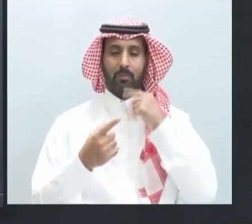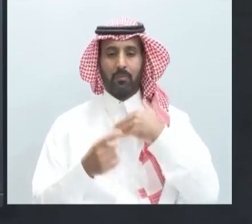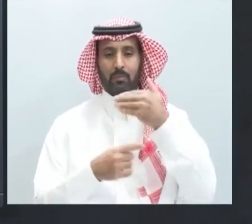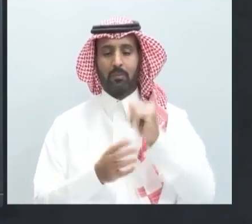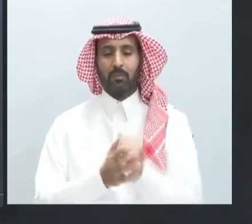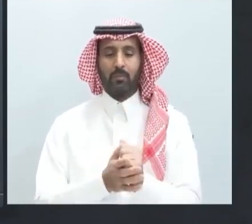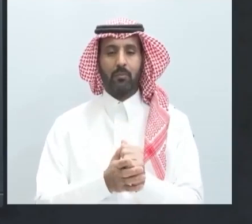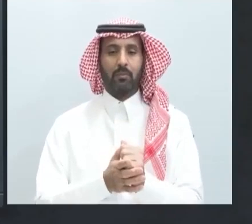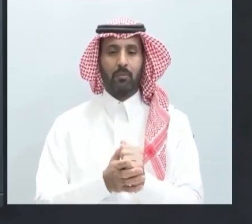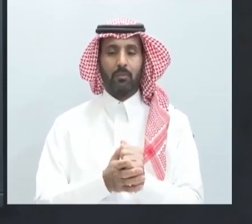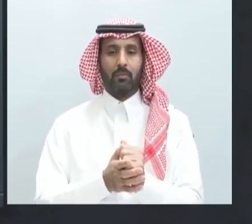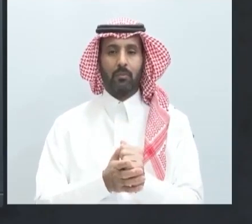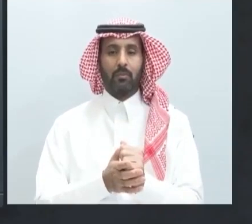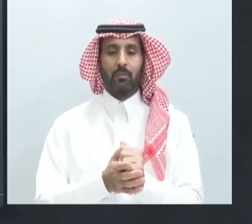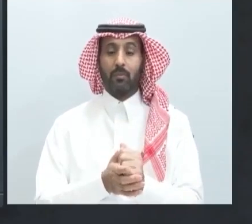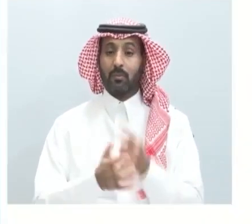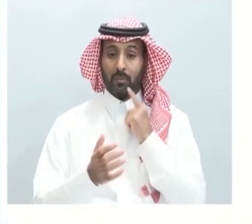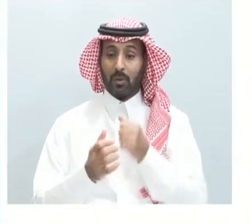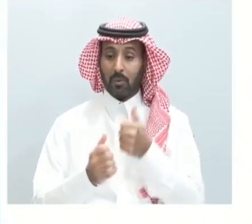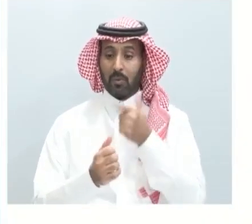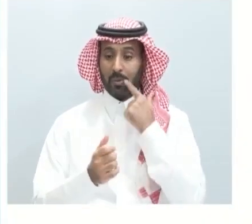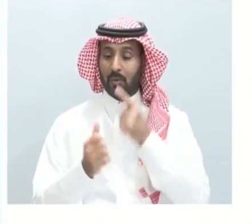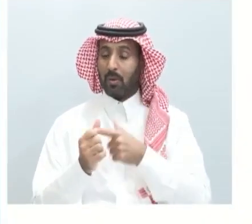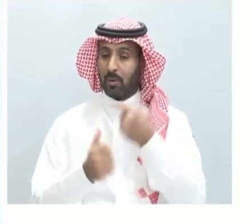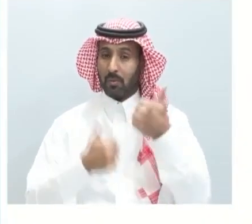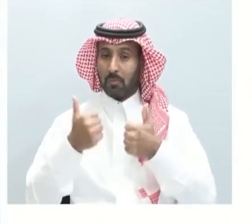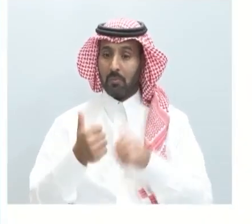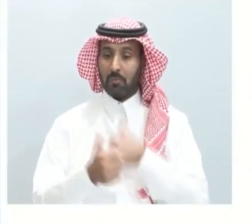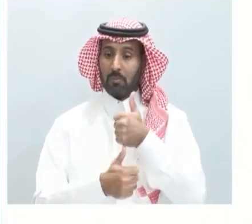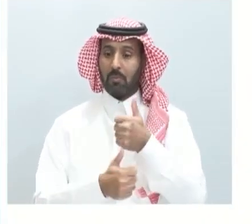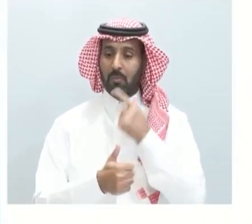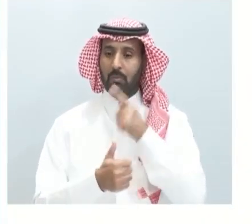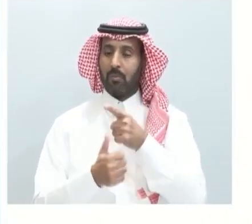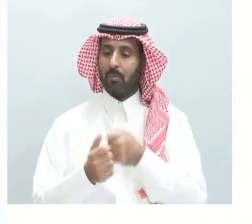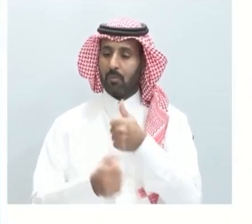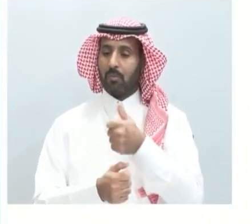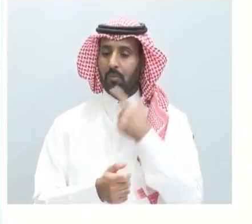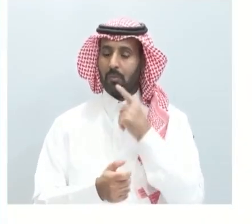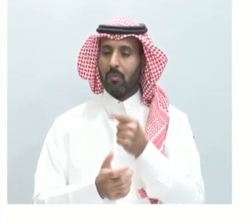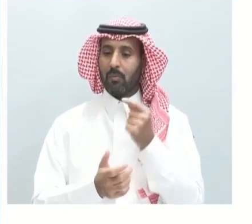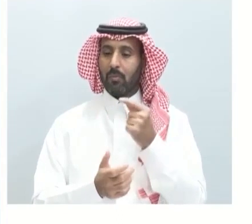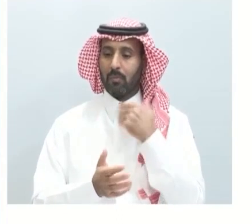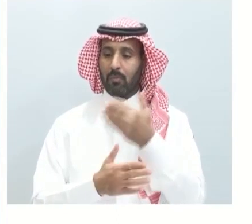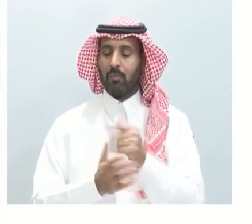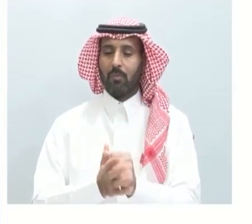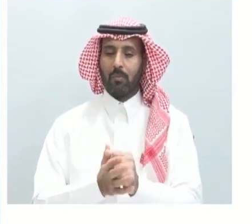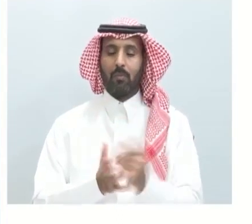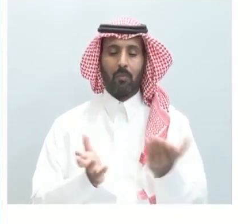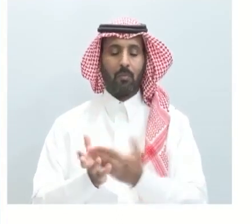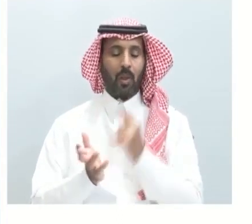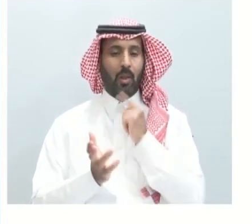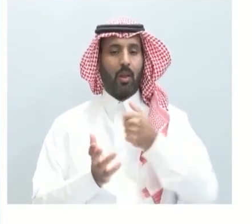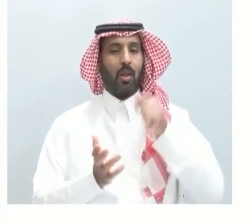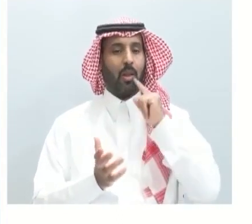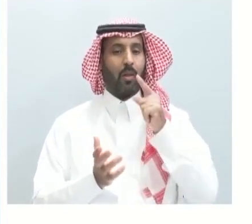himself did he get good grades at the exam of course yes he did Green With Envy what